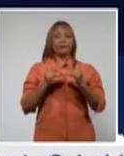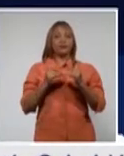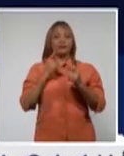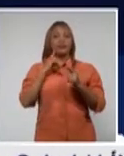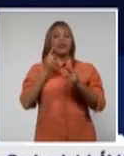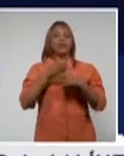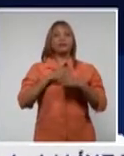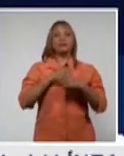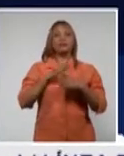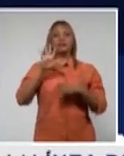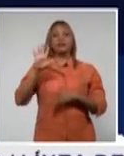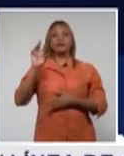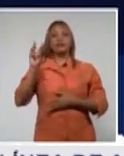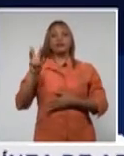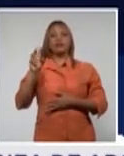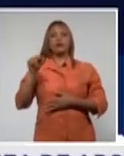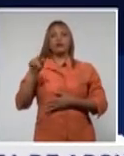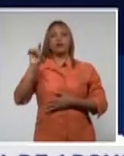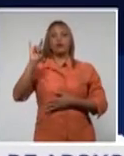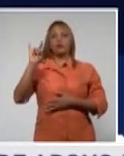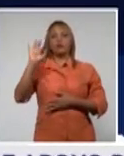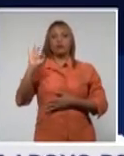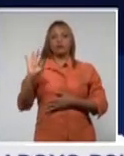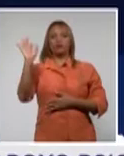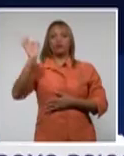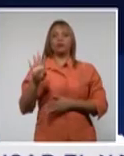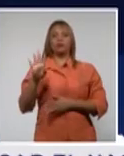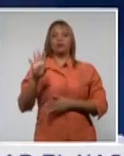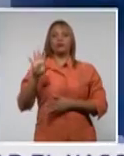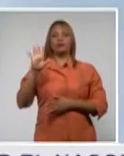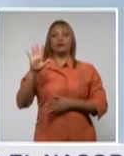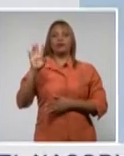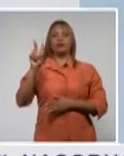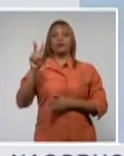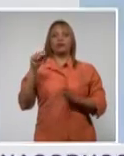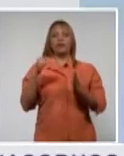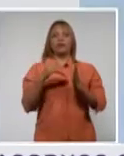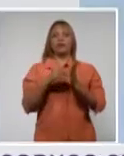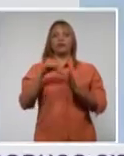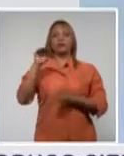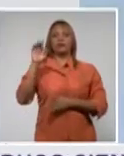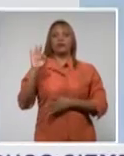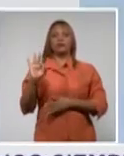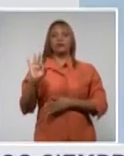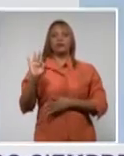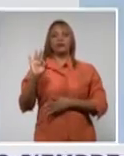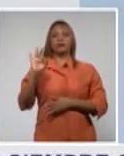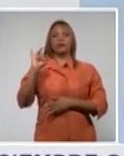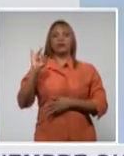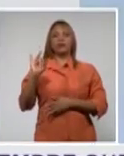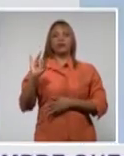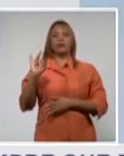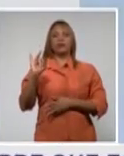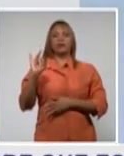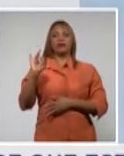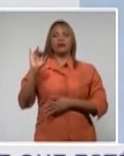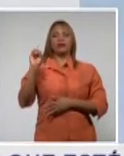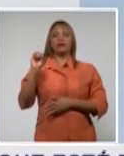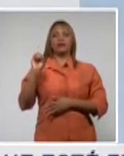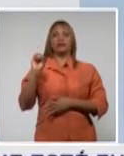53.98%, practically 54% of all COVID-19 cases worldwide, reported